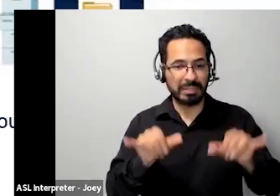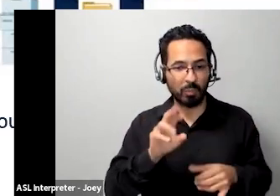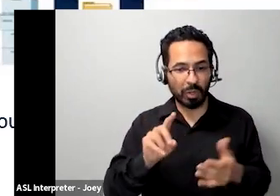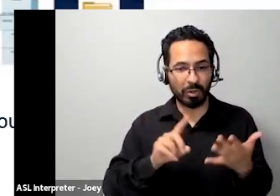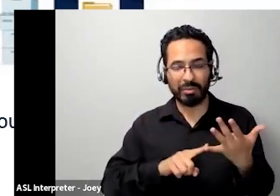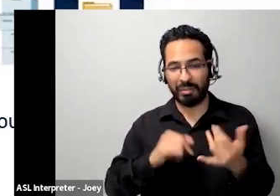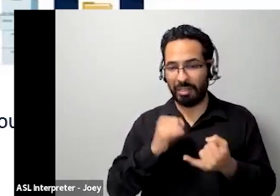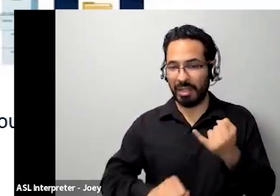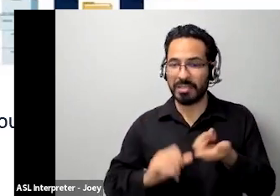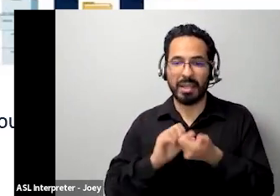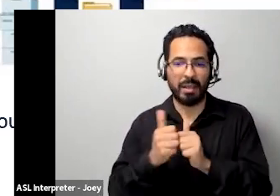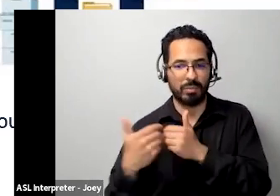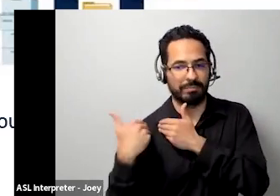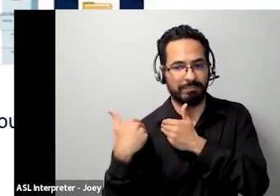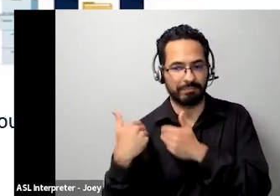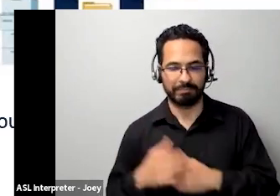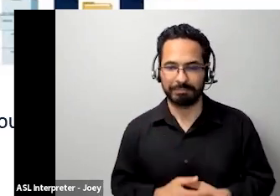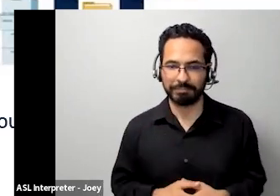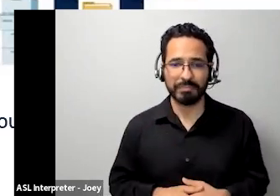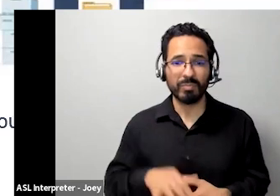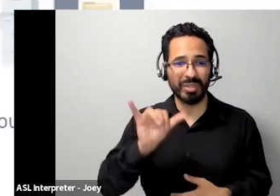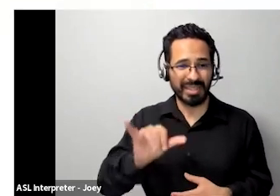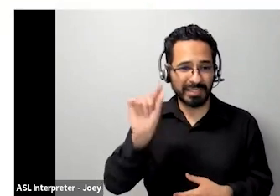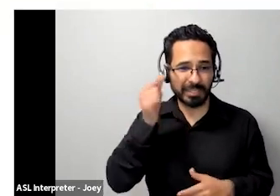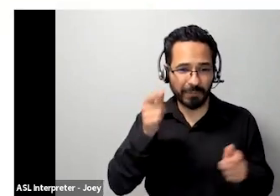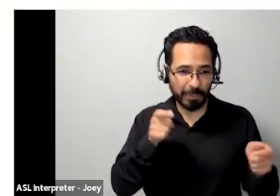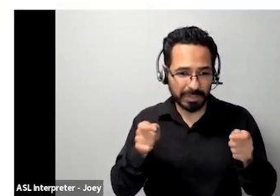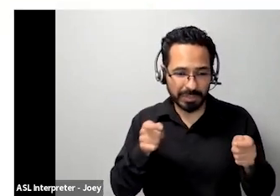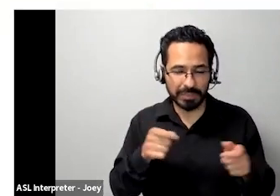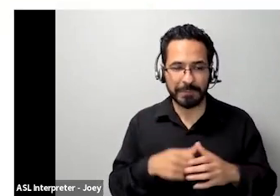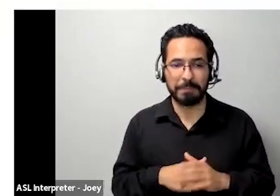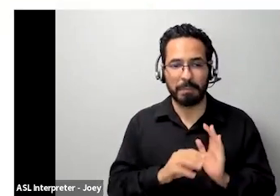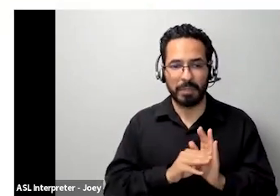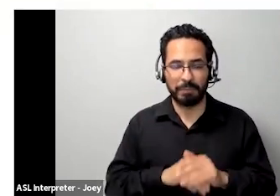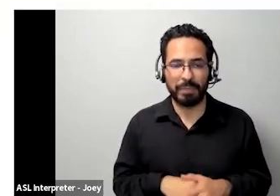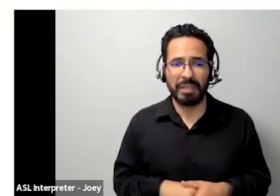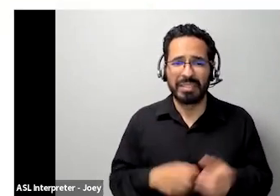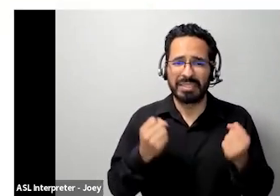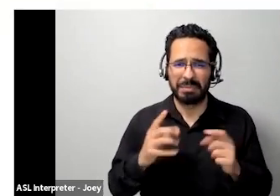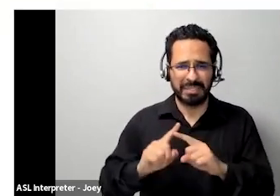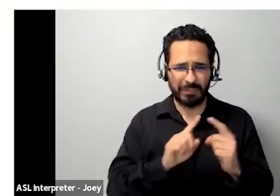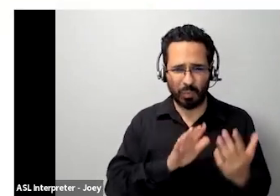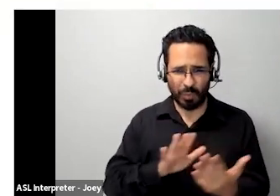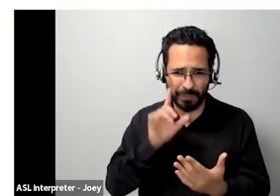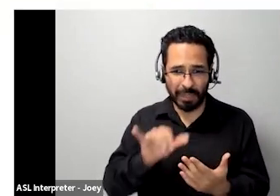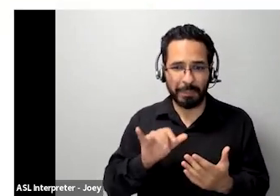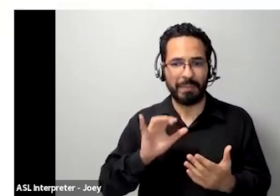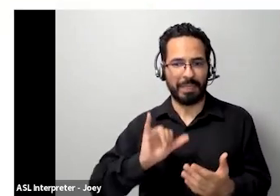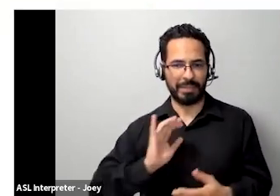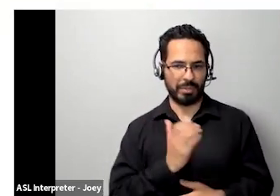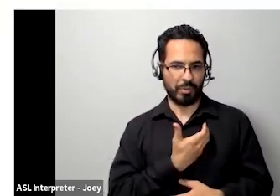be accountable for it. So that's a governance model. Many ways to do that, but that's the way that we are currently doing it.